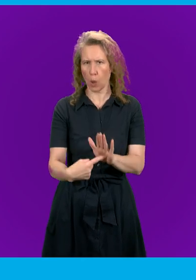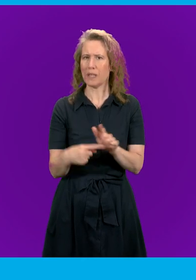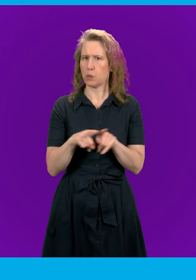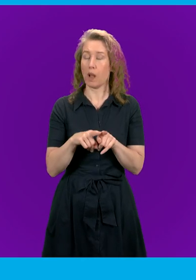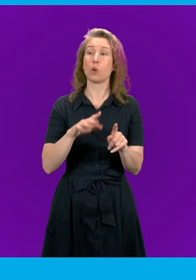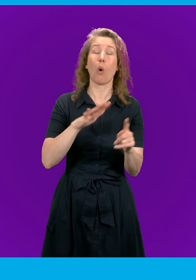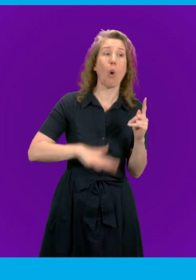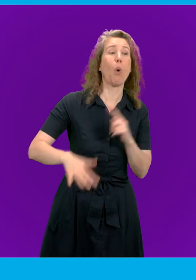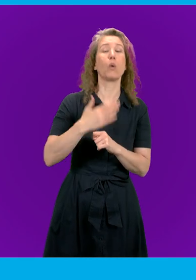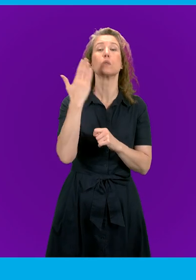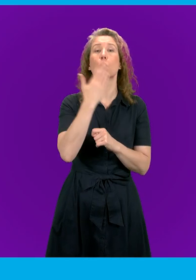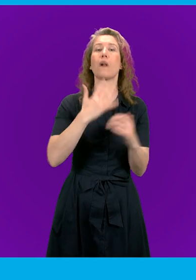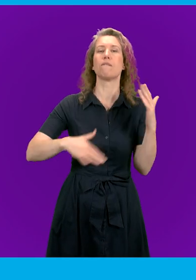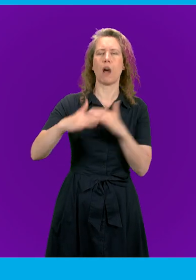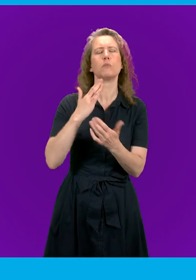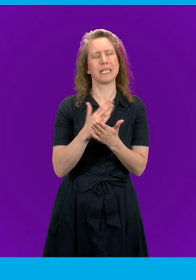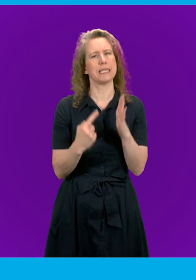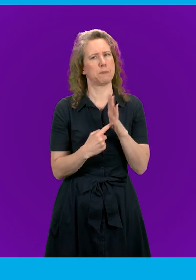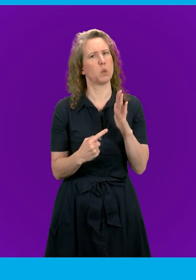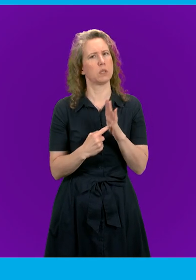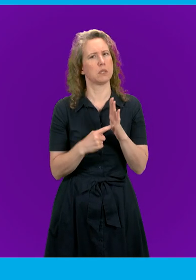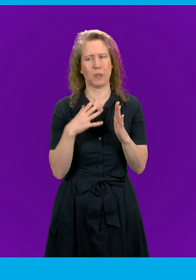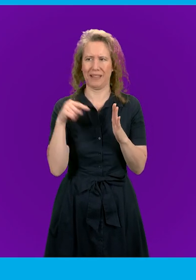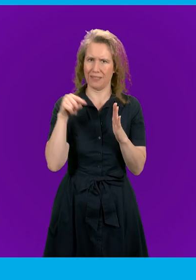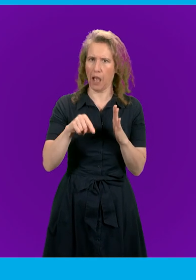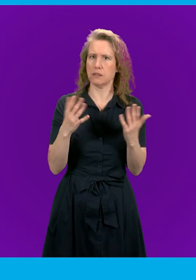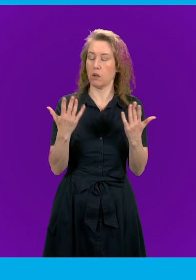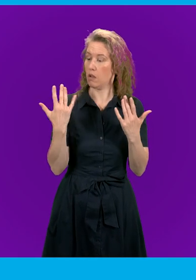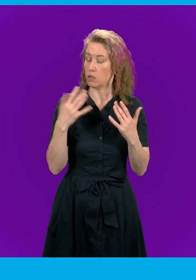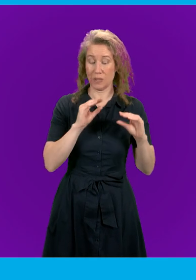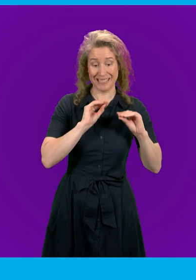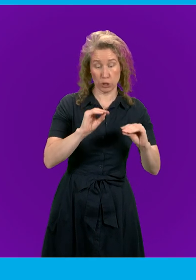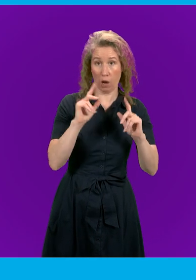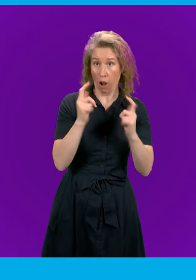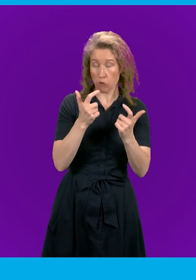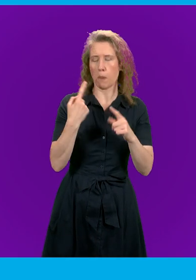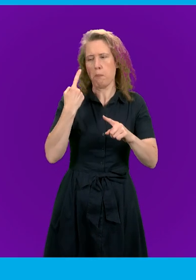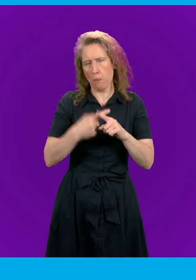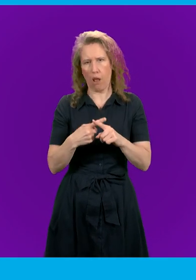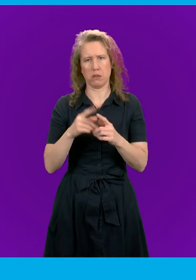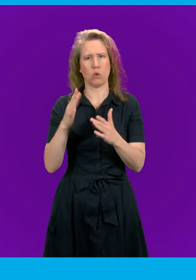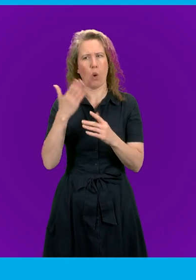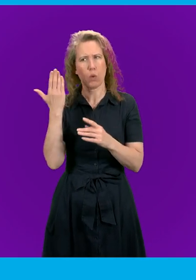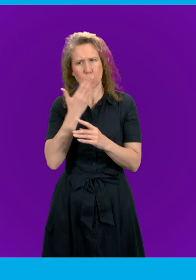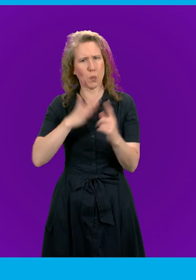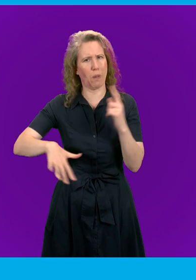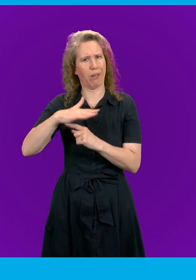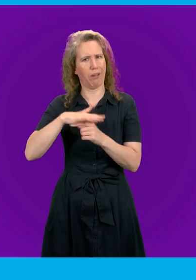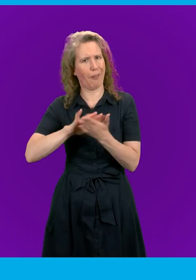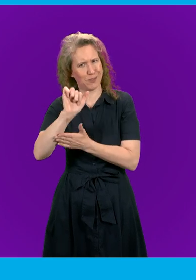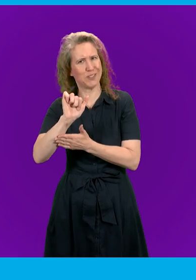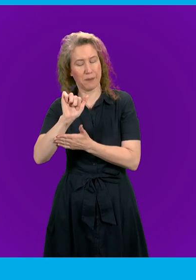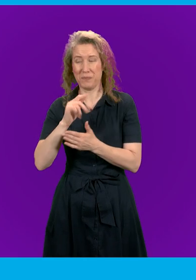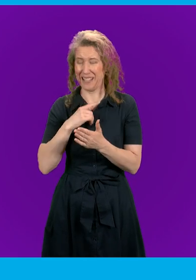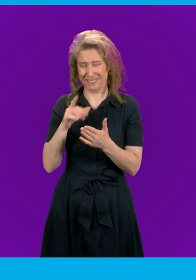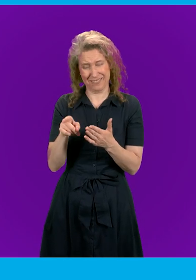school environment is really important and needs to go alongside whatever is being taught in the classroom. And I think that goes back to your points about it